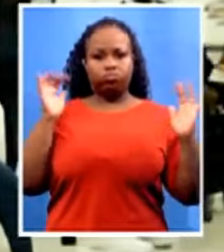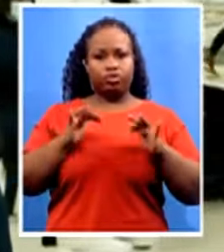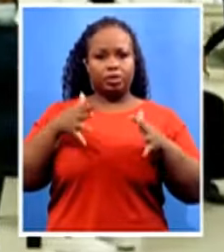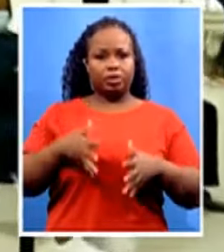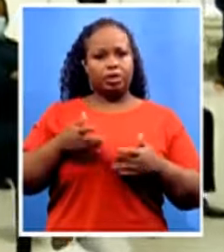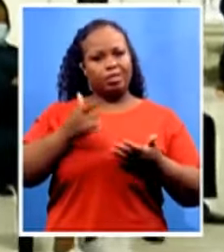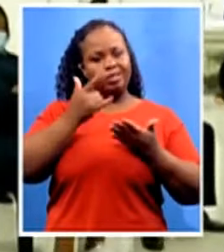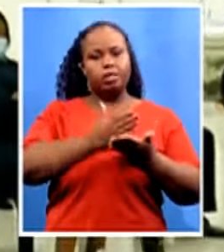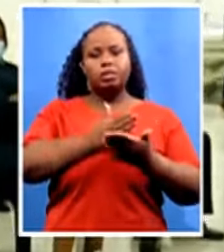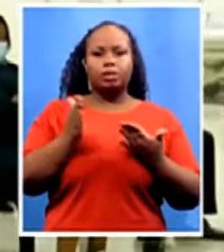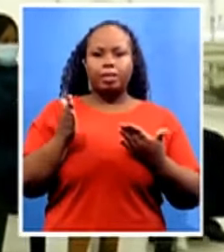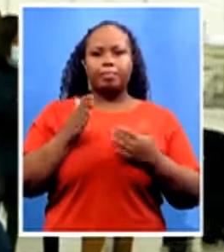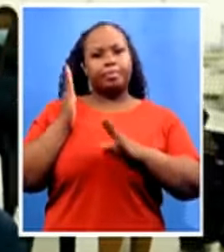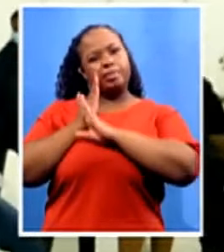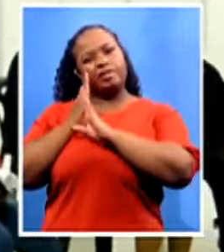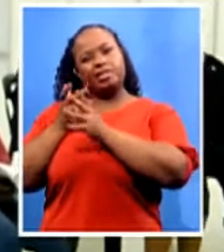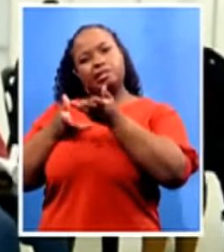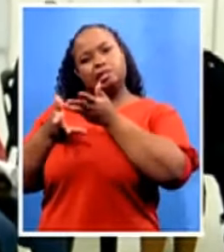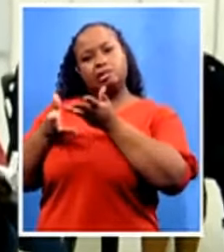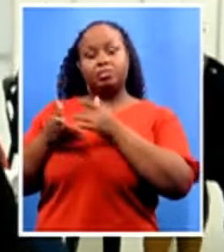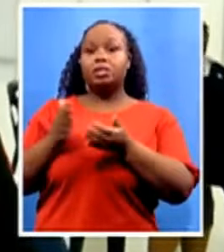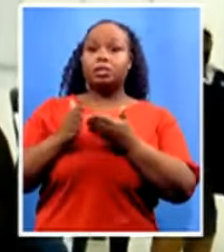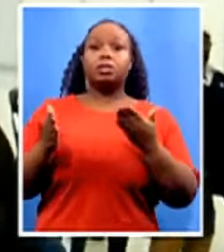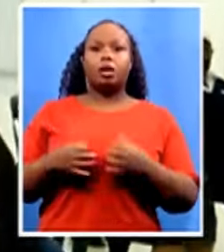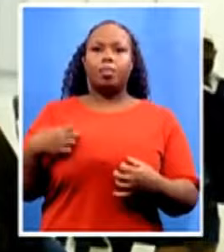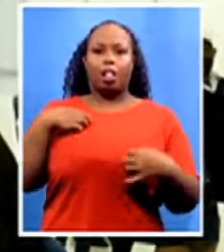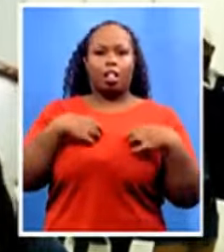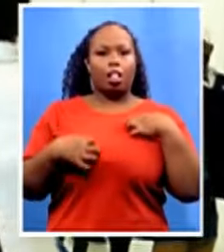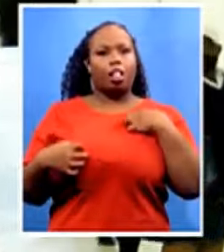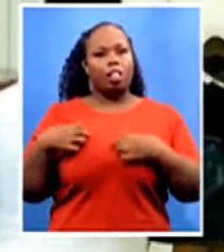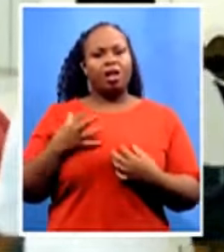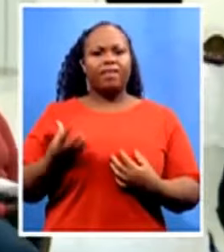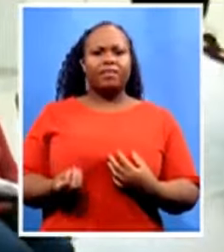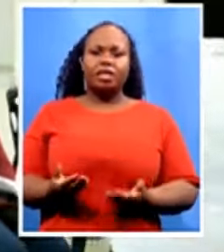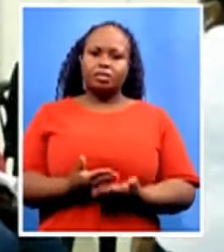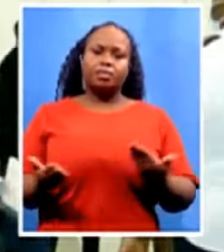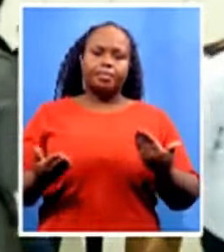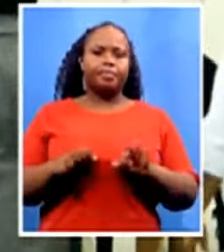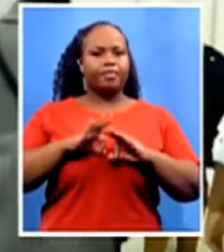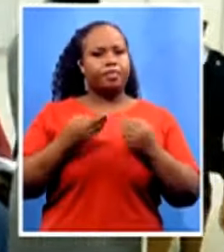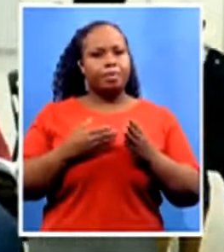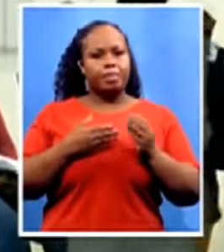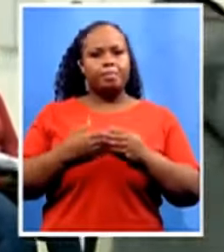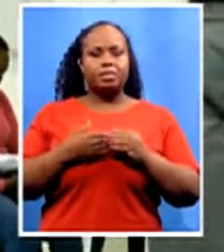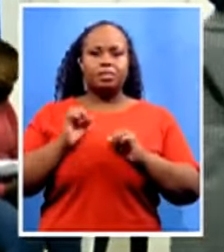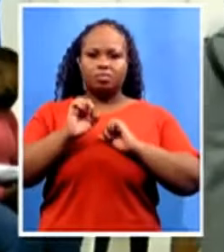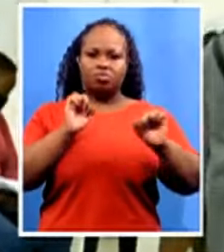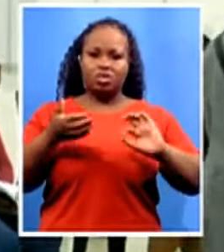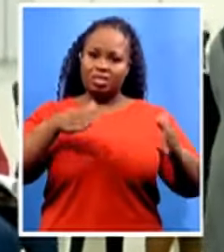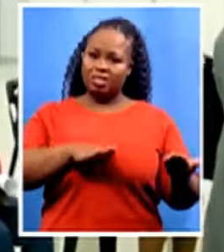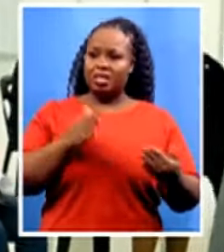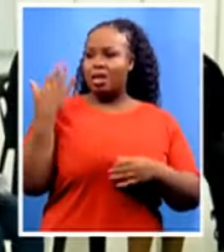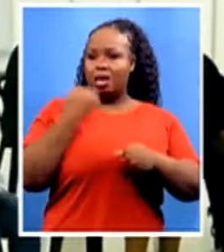to, were very emotional. Some have lost their loved ones last year, this year, and just coming here, it's